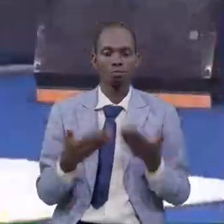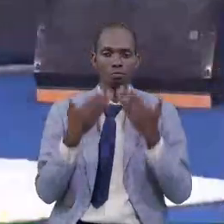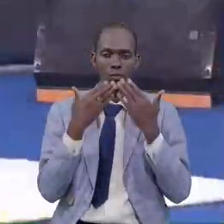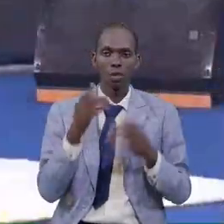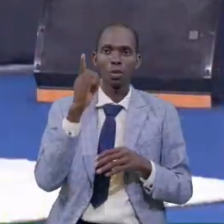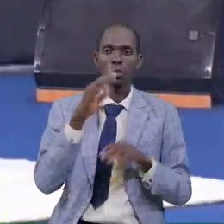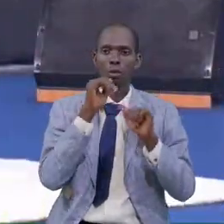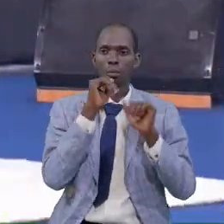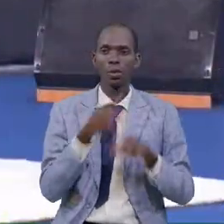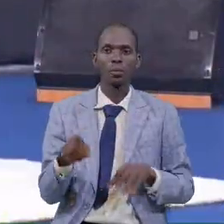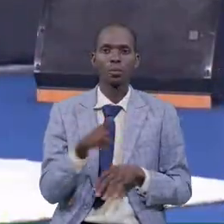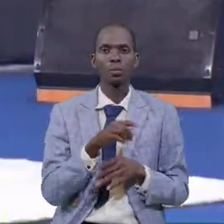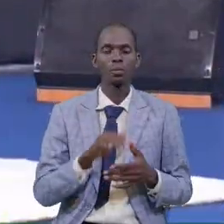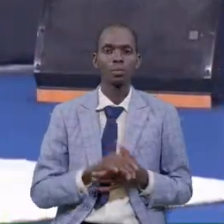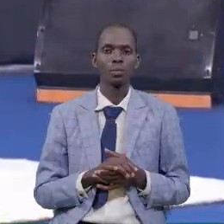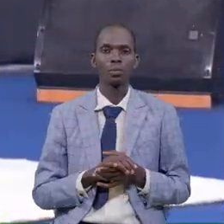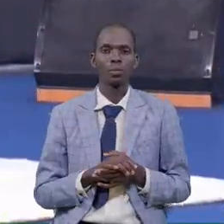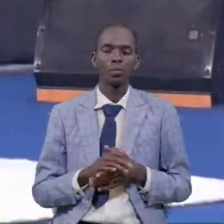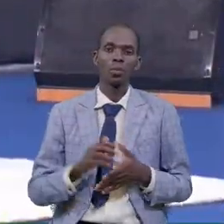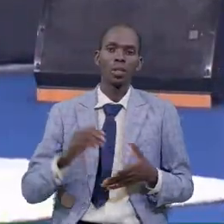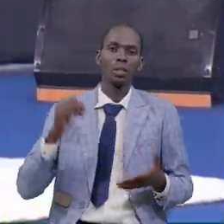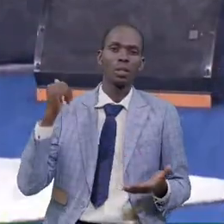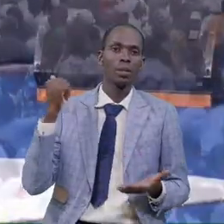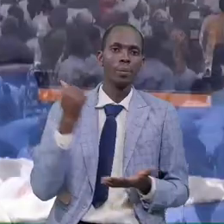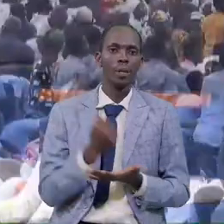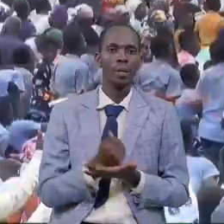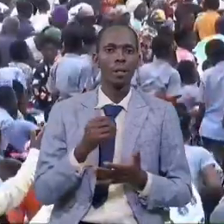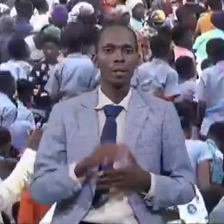pasteur revient prier pour nous. Amen.